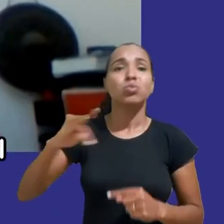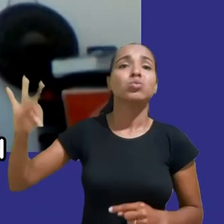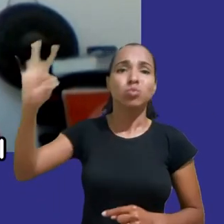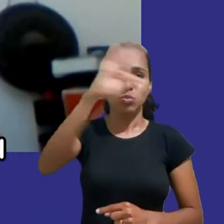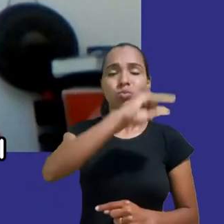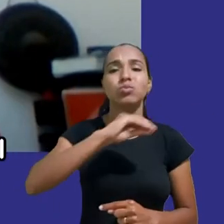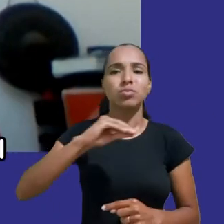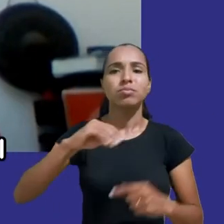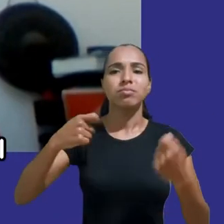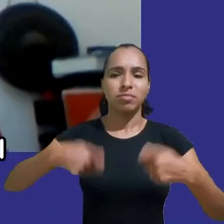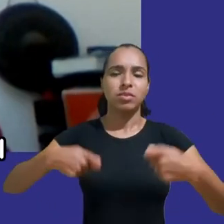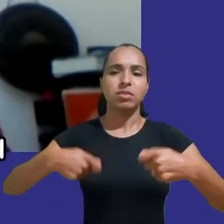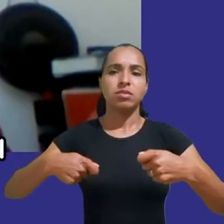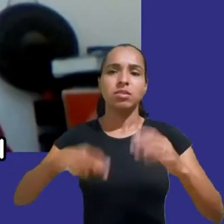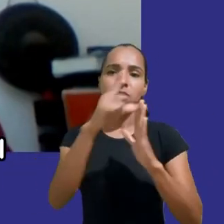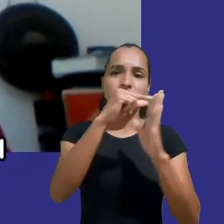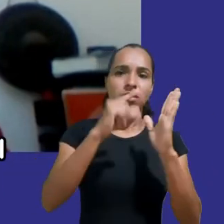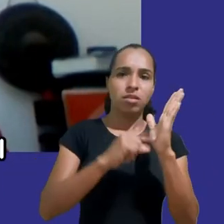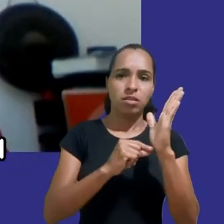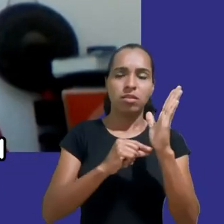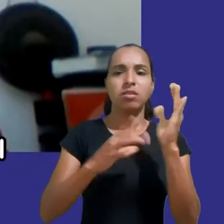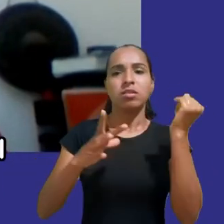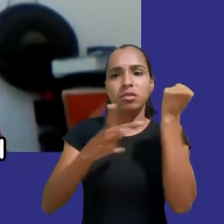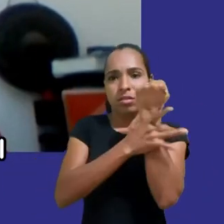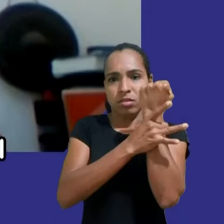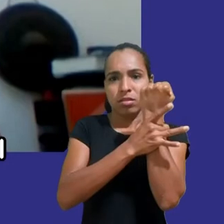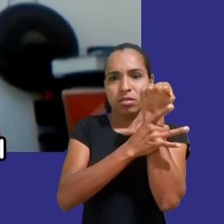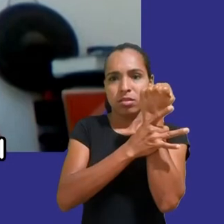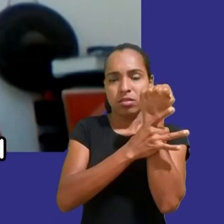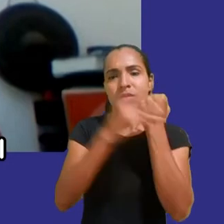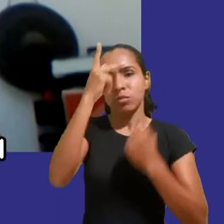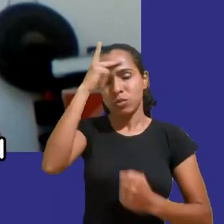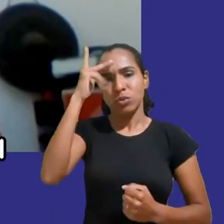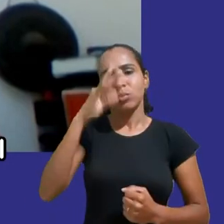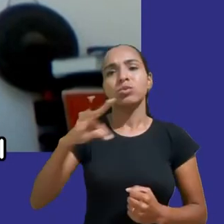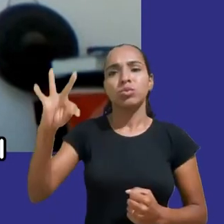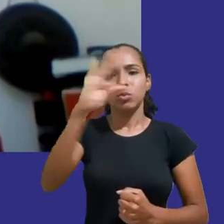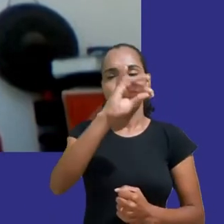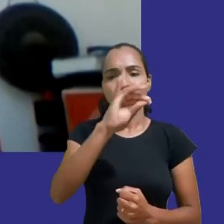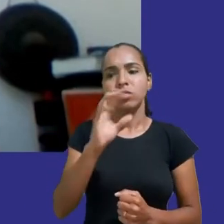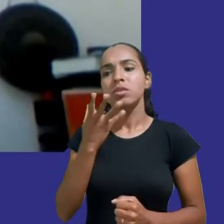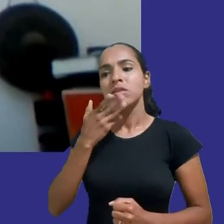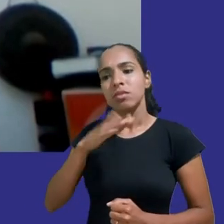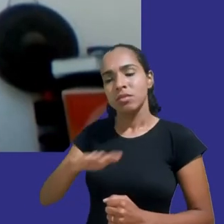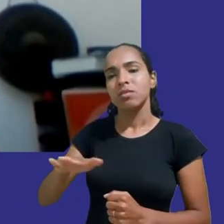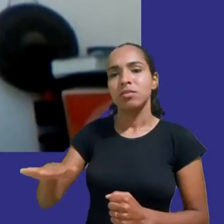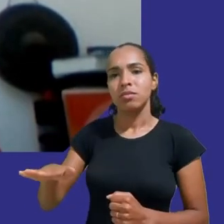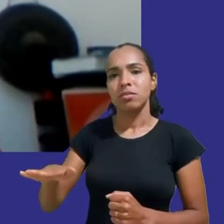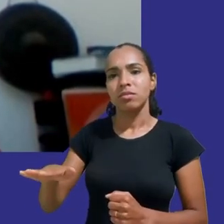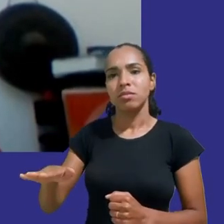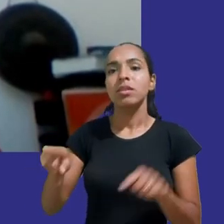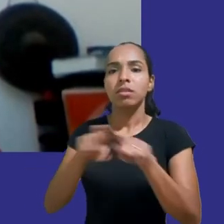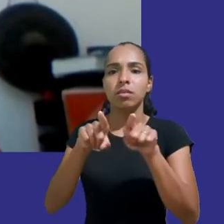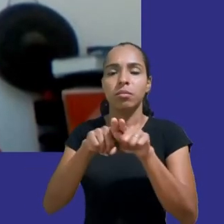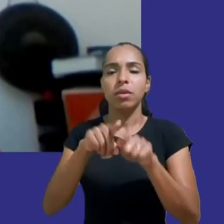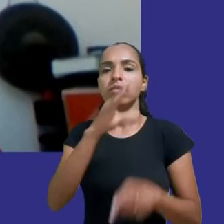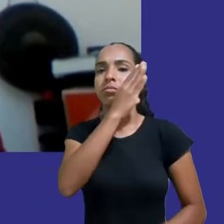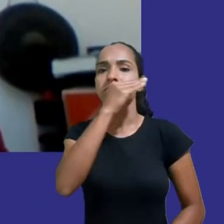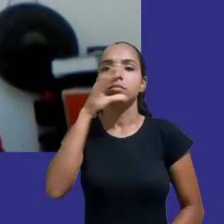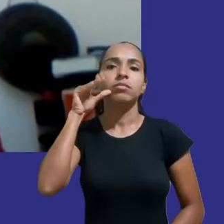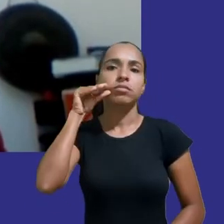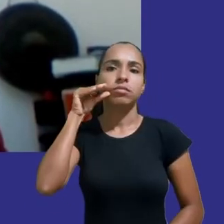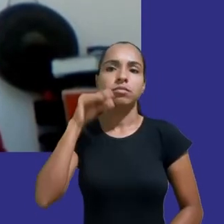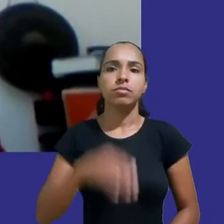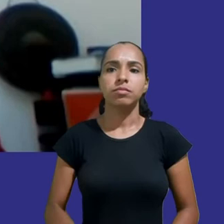all we should create you know a digital infrastructure that is safe for everybody including children and obviously grown